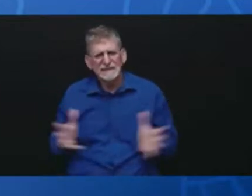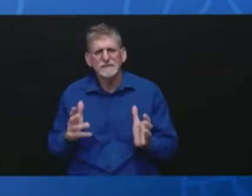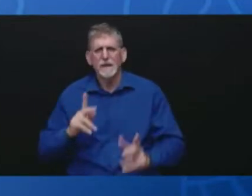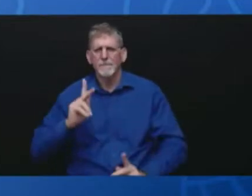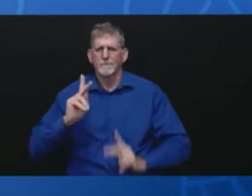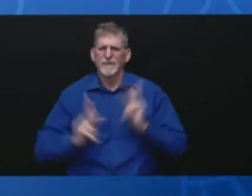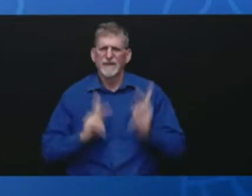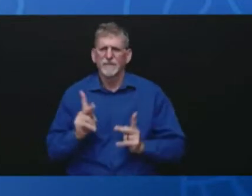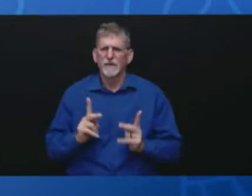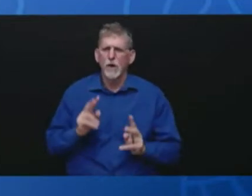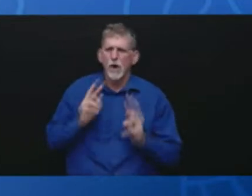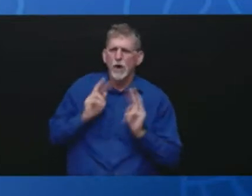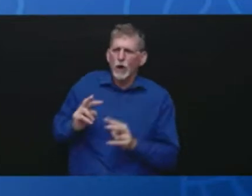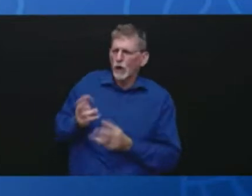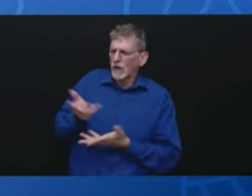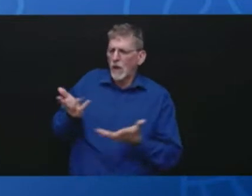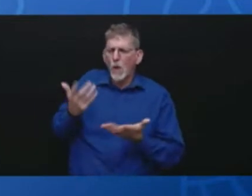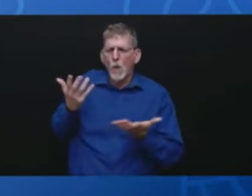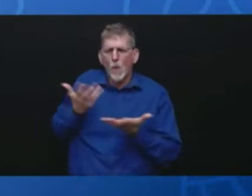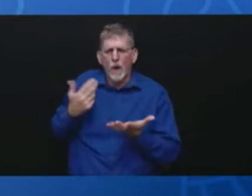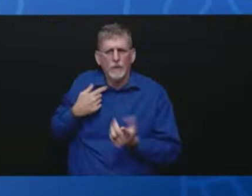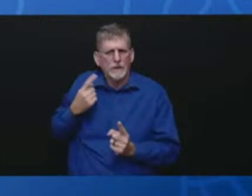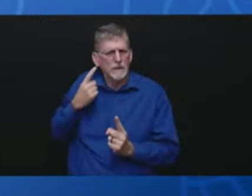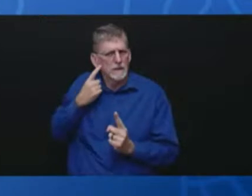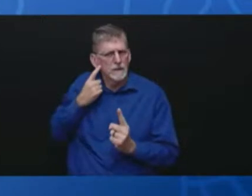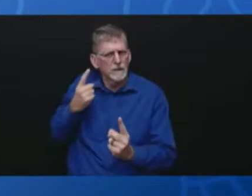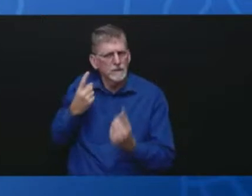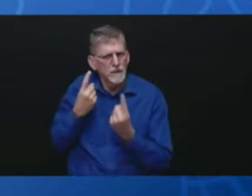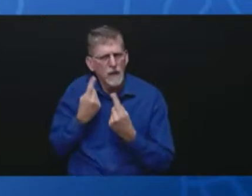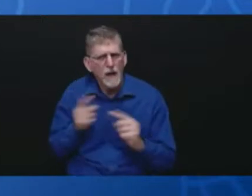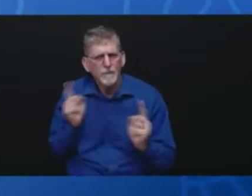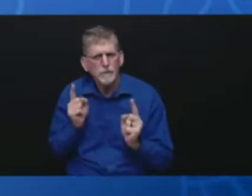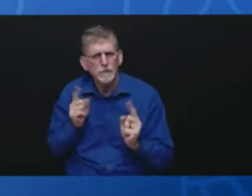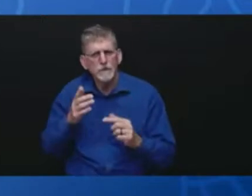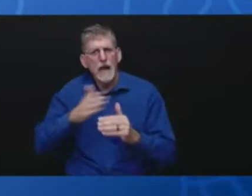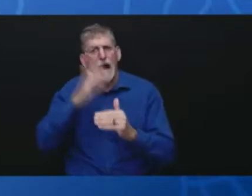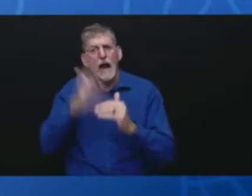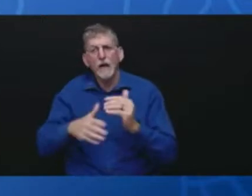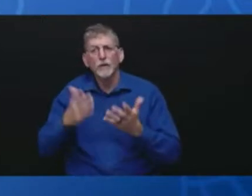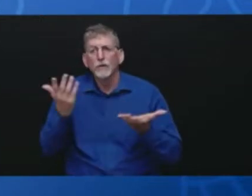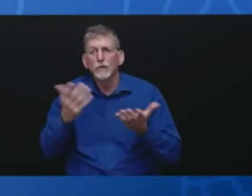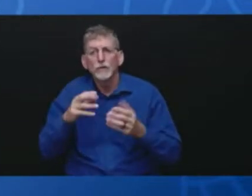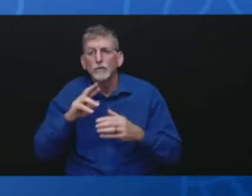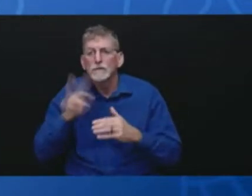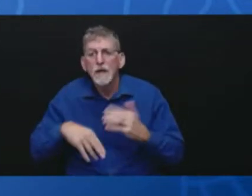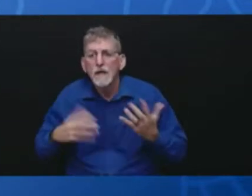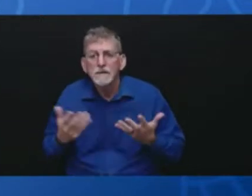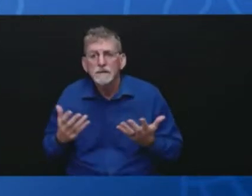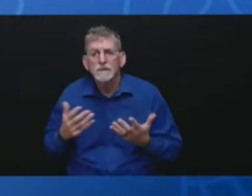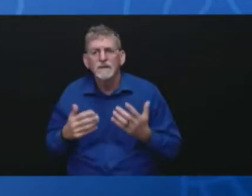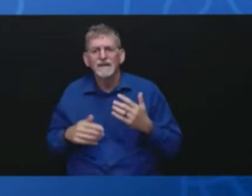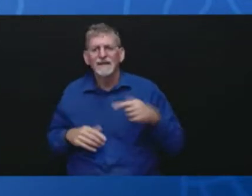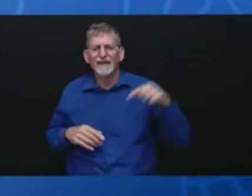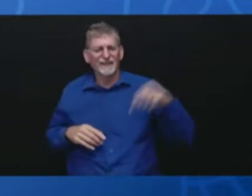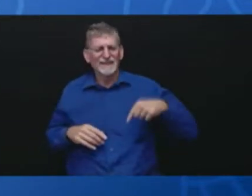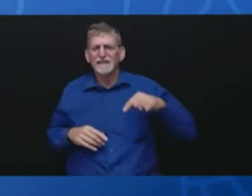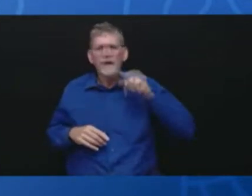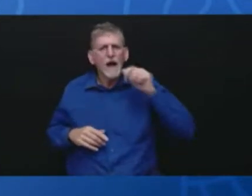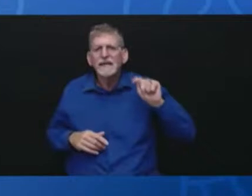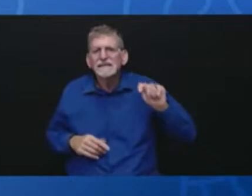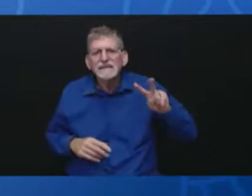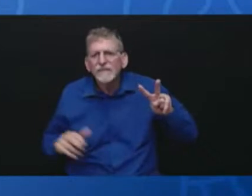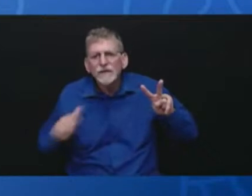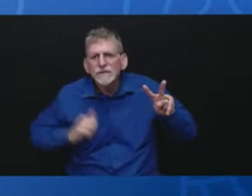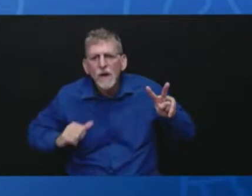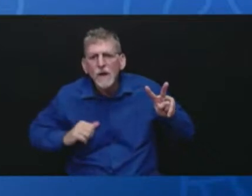accomplishing here and what the end result is. It's not a TV show. This is people working to get to an